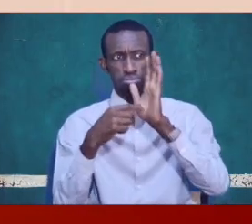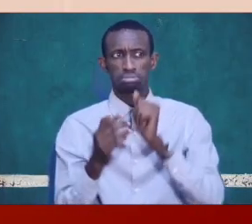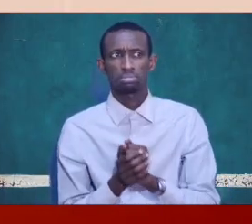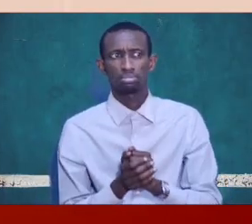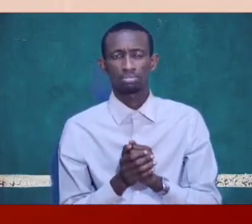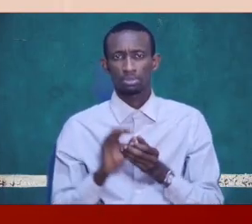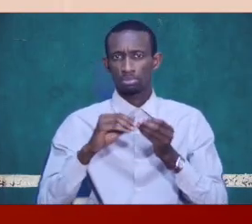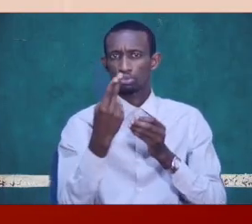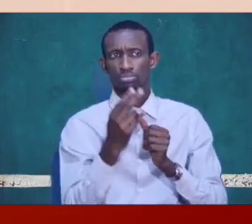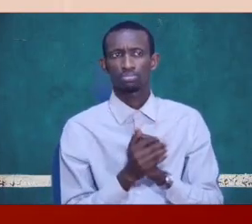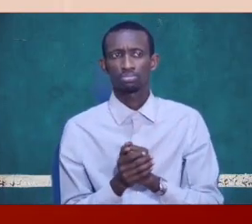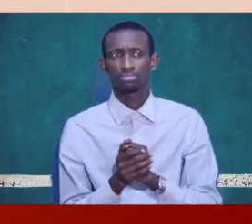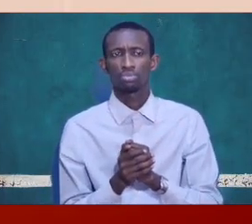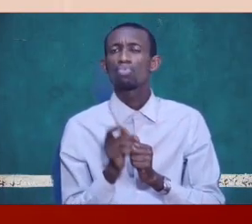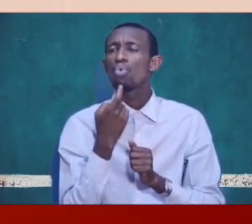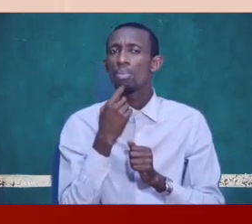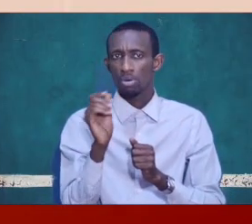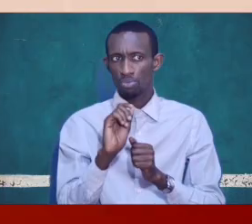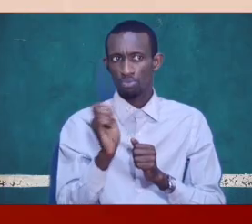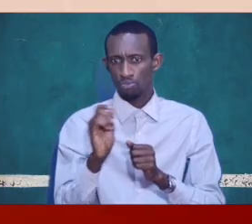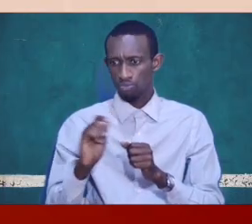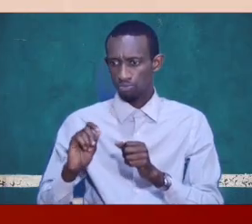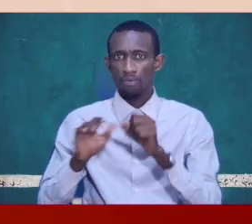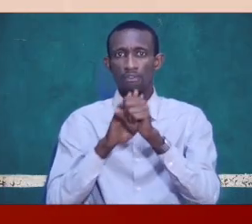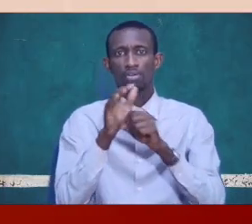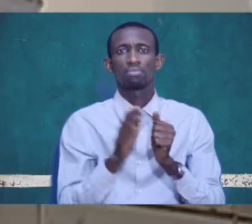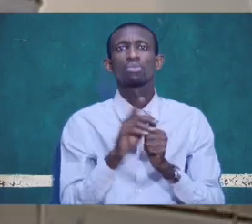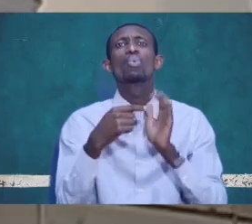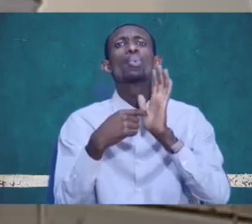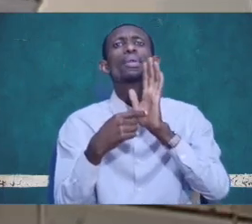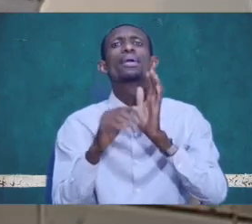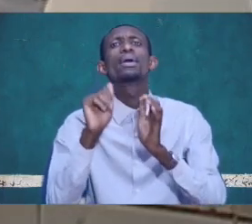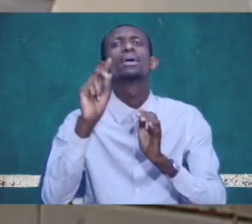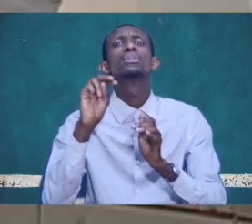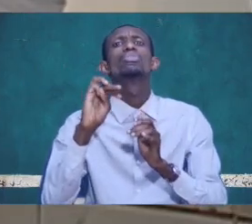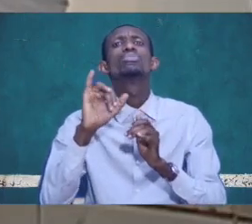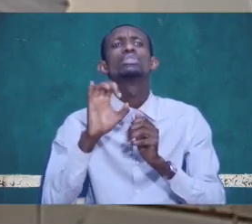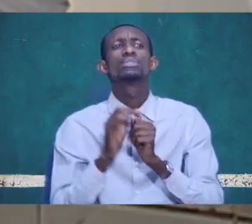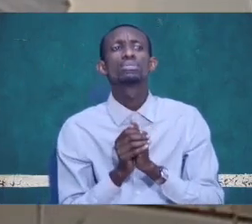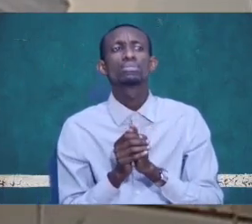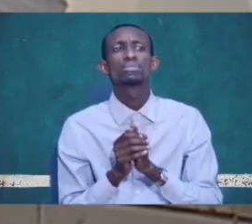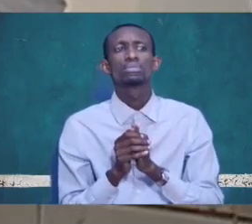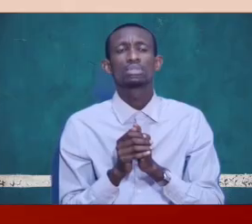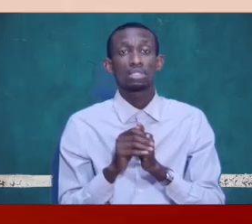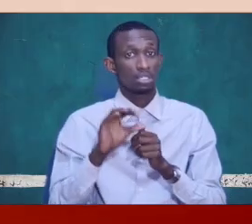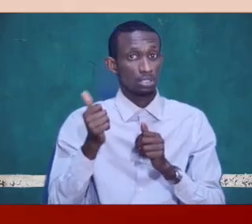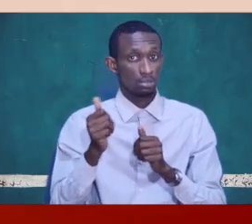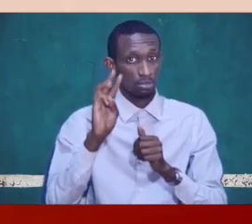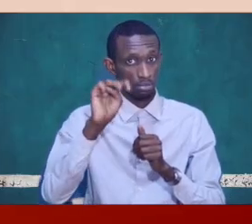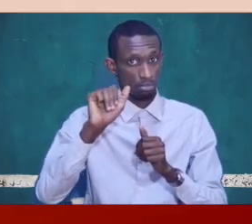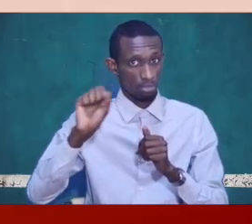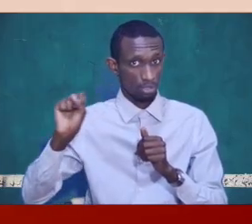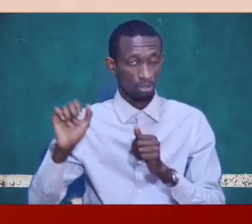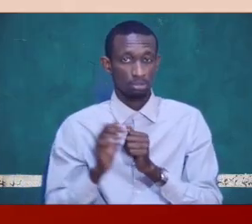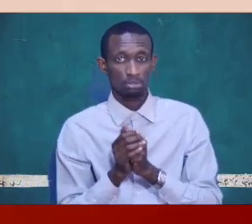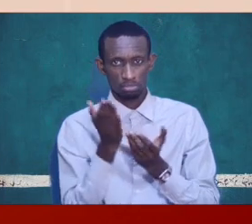will complete this table. You will identify the atomic number of this element, the mass number of that element, number